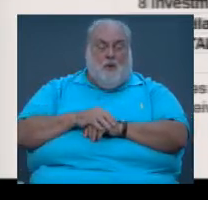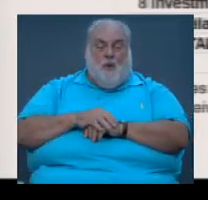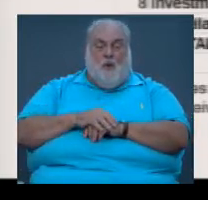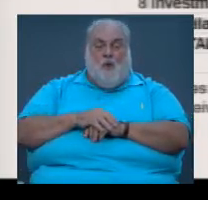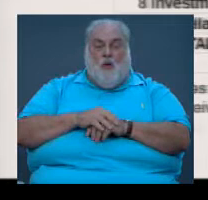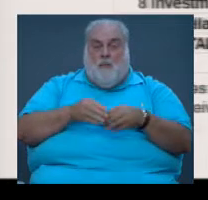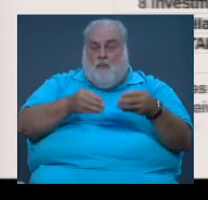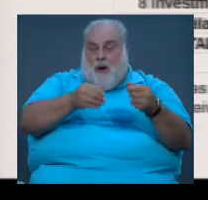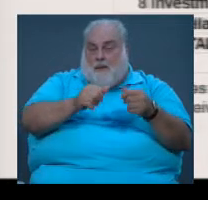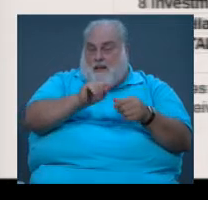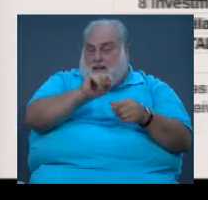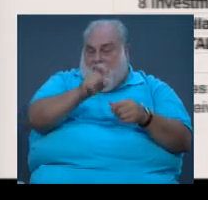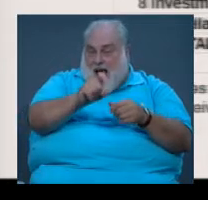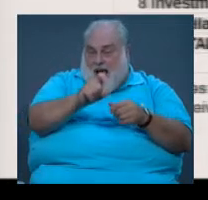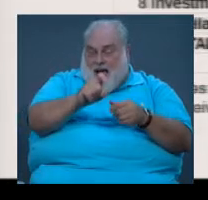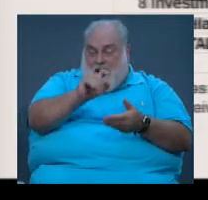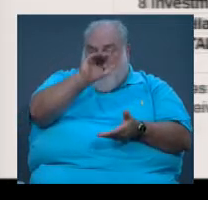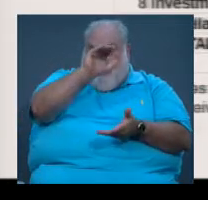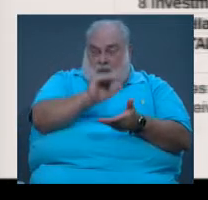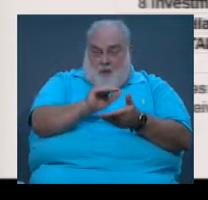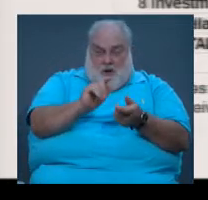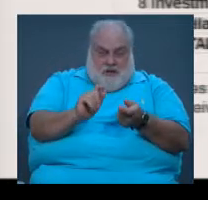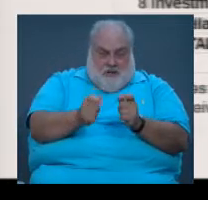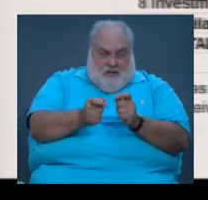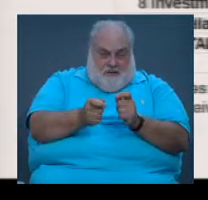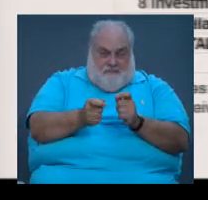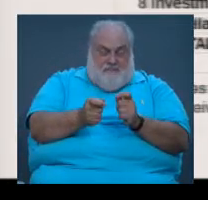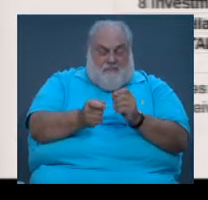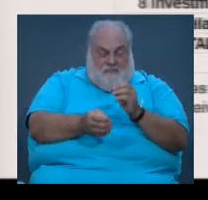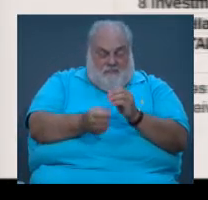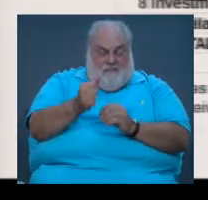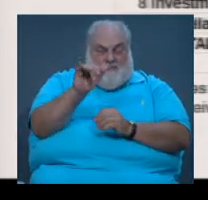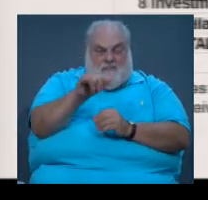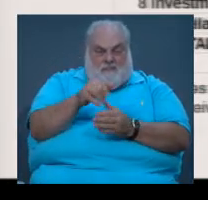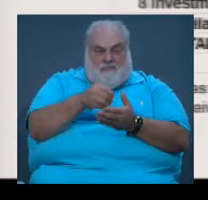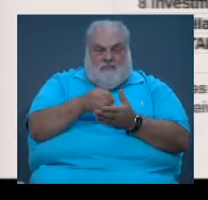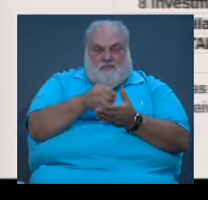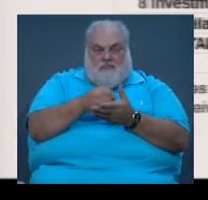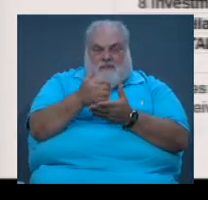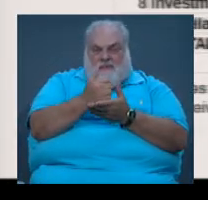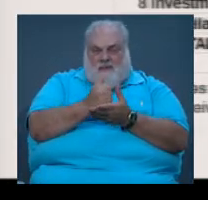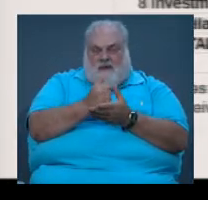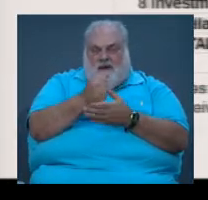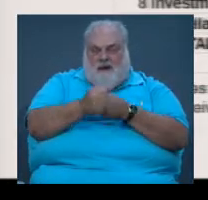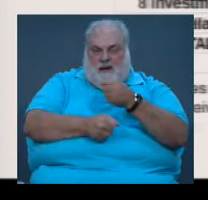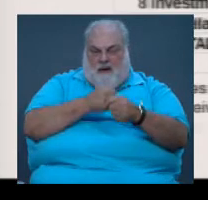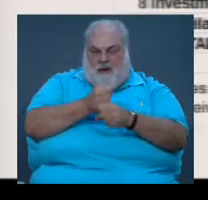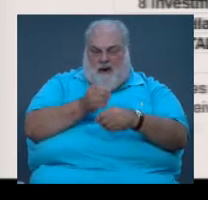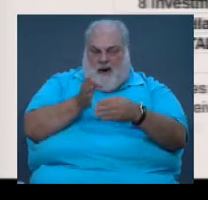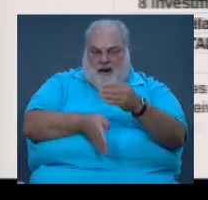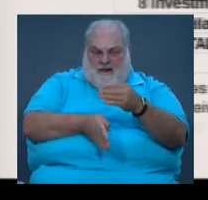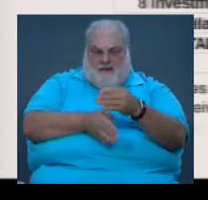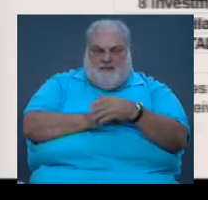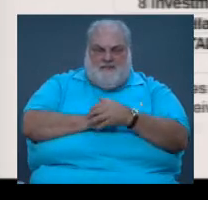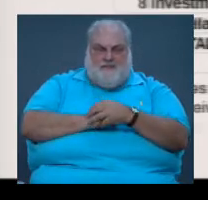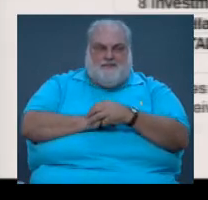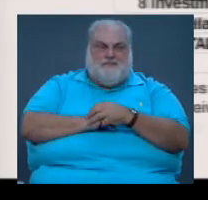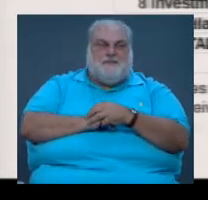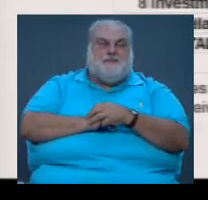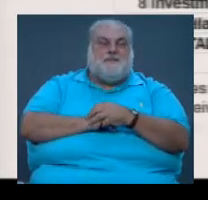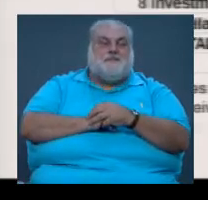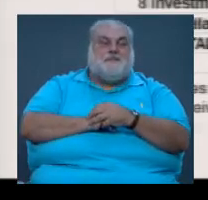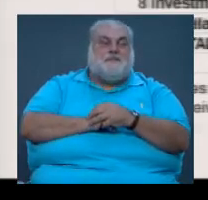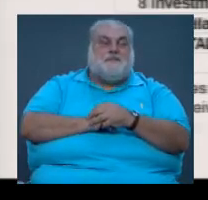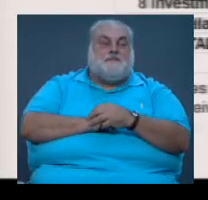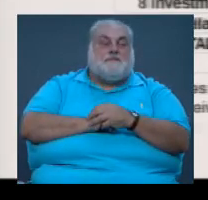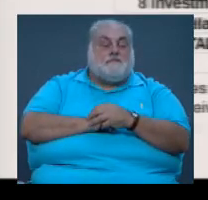property tax revenue has a very small variance, and again, the majority of those revenues are collected at year end. But we do believe